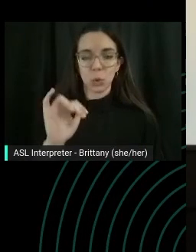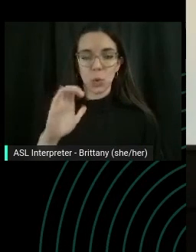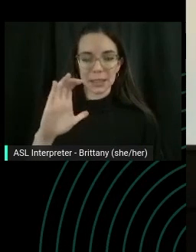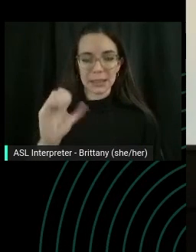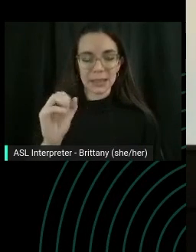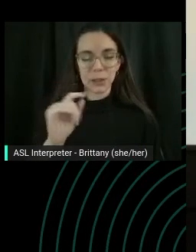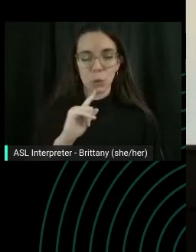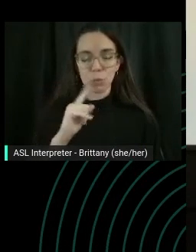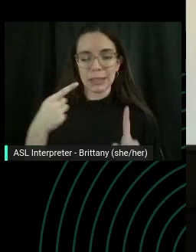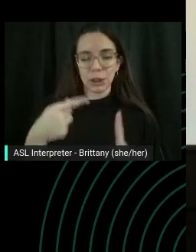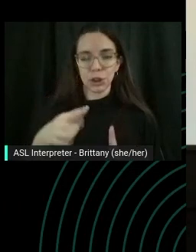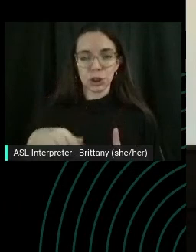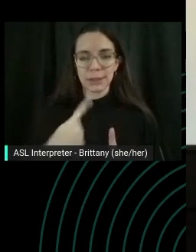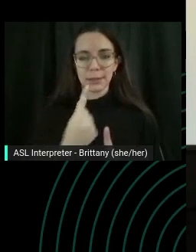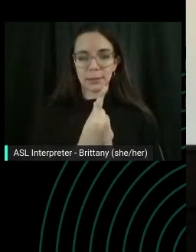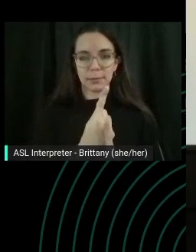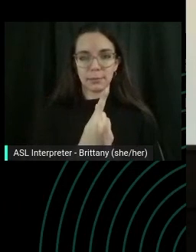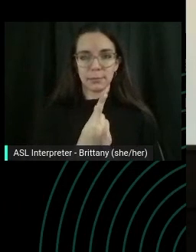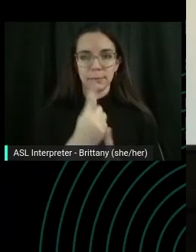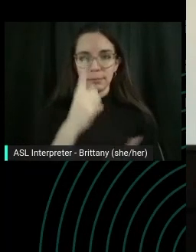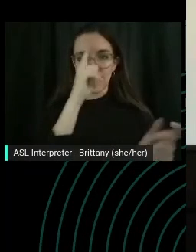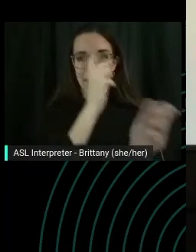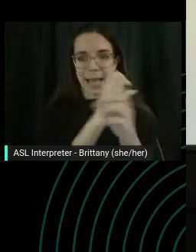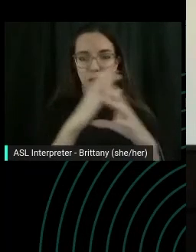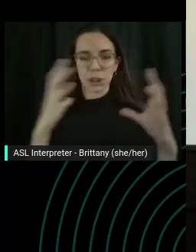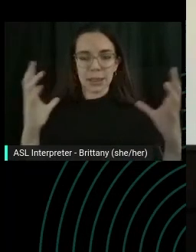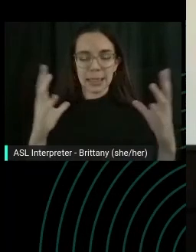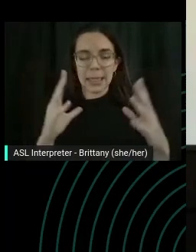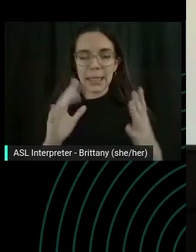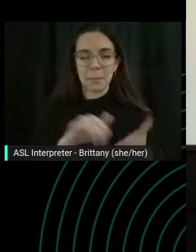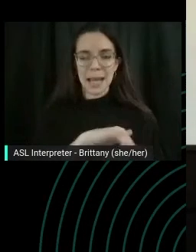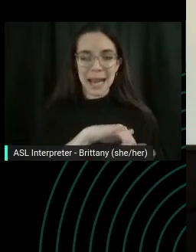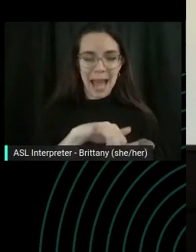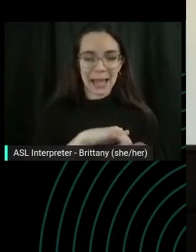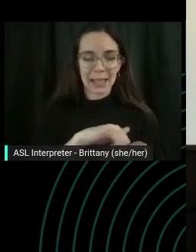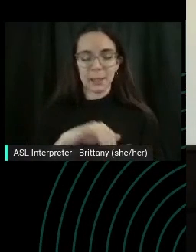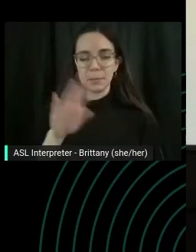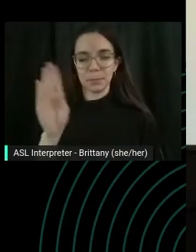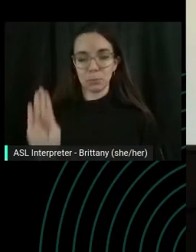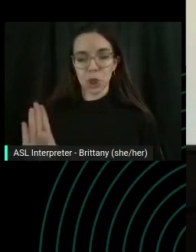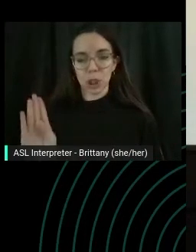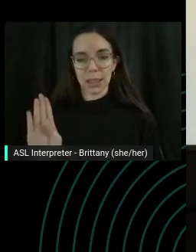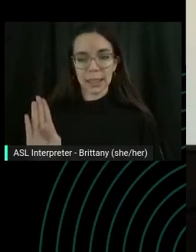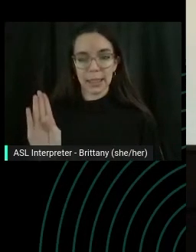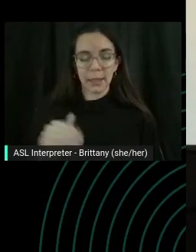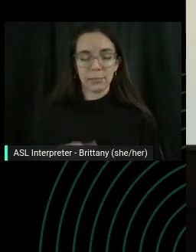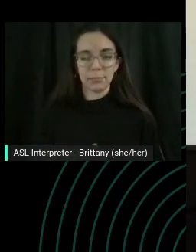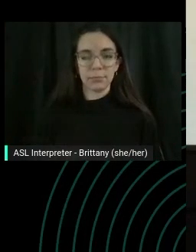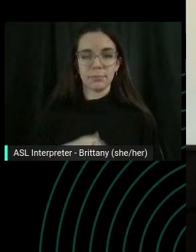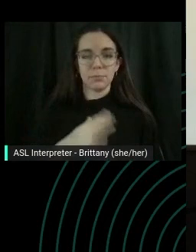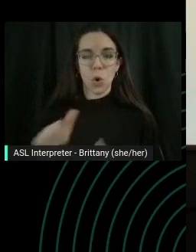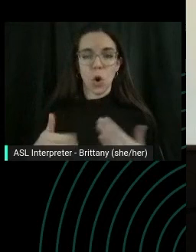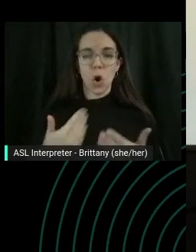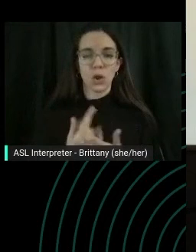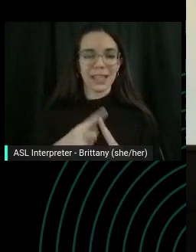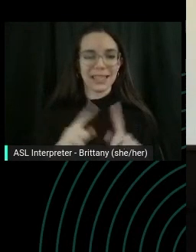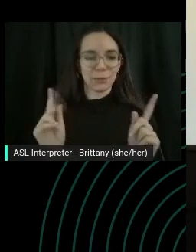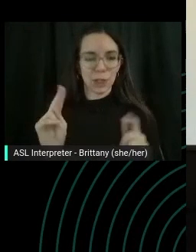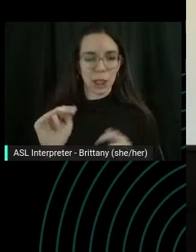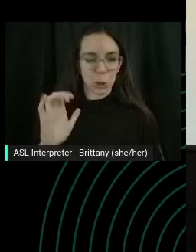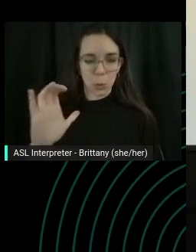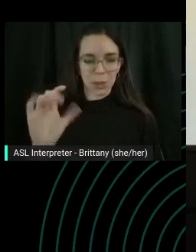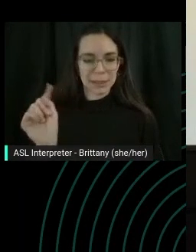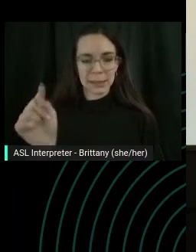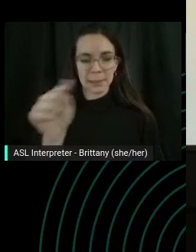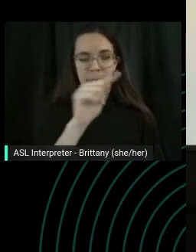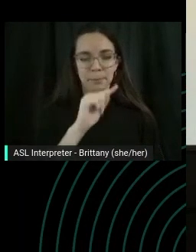imagining Manhattan, imagining going out to Brooklyn, imagining all the boroughs.